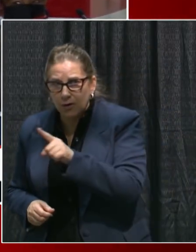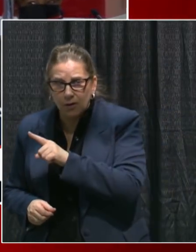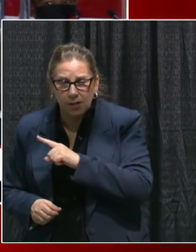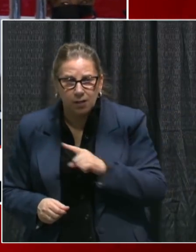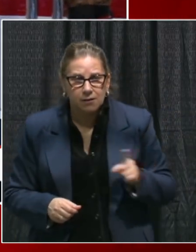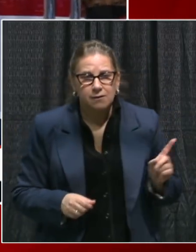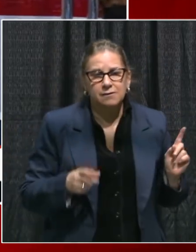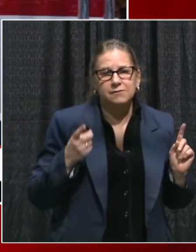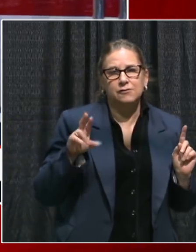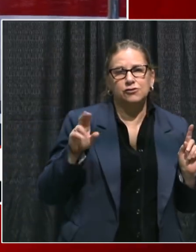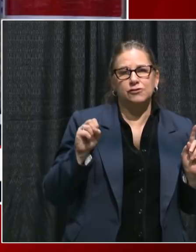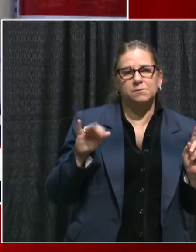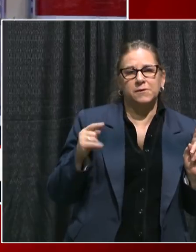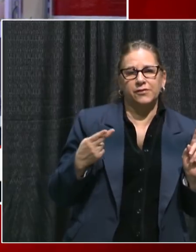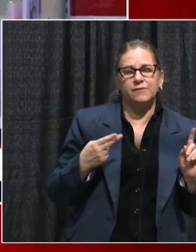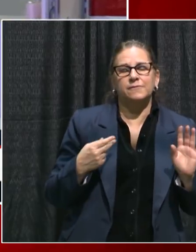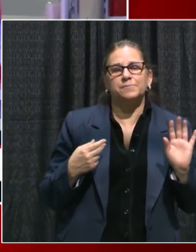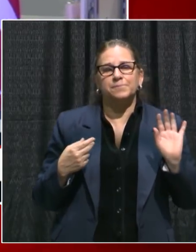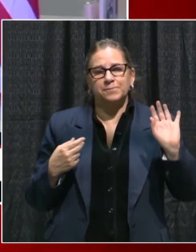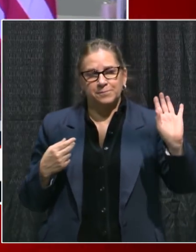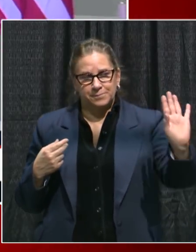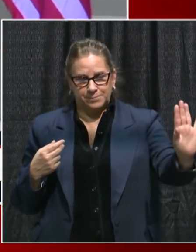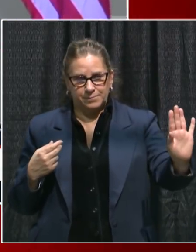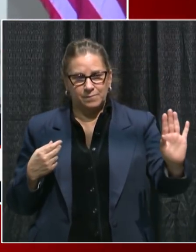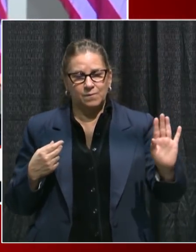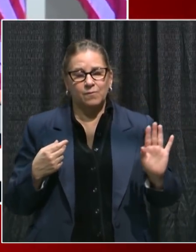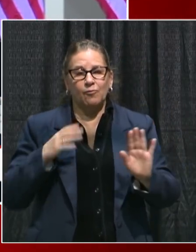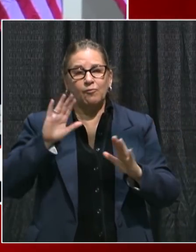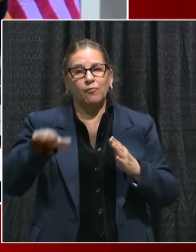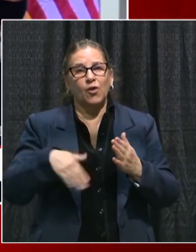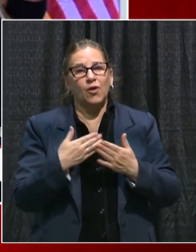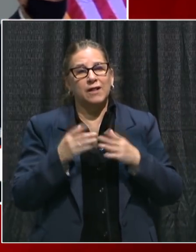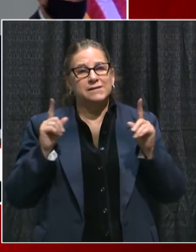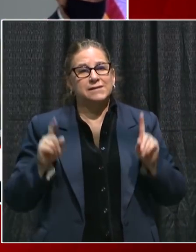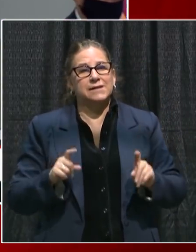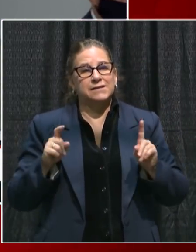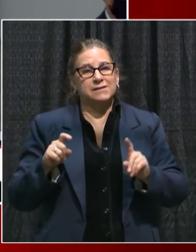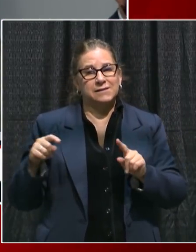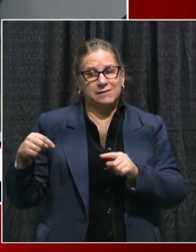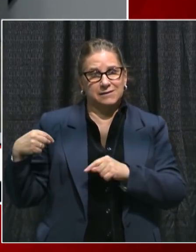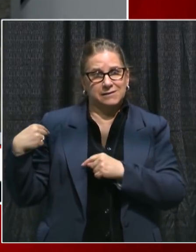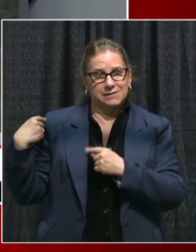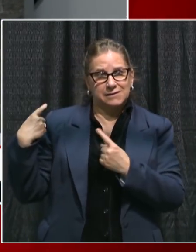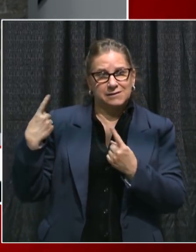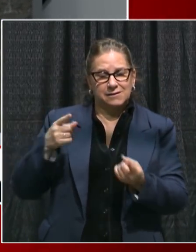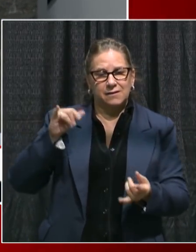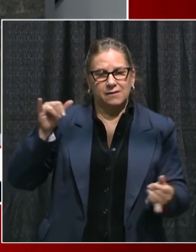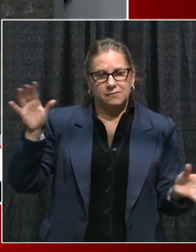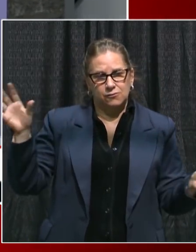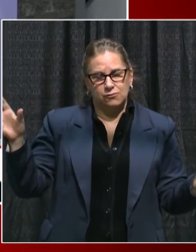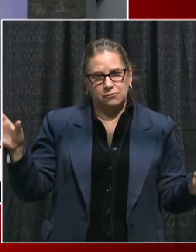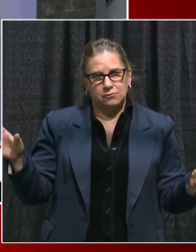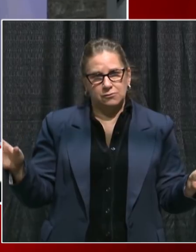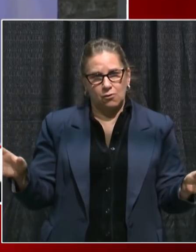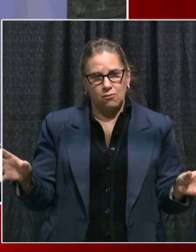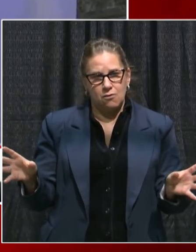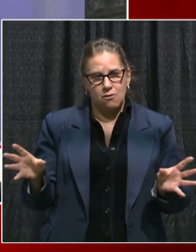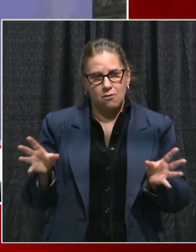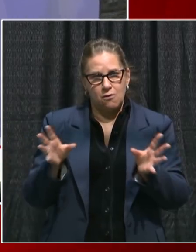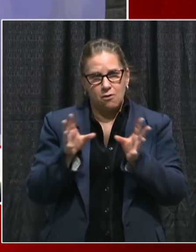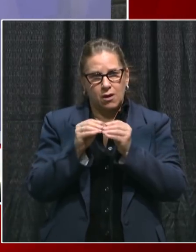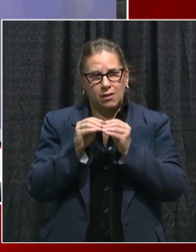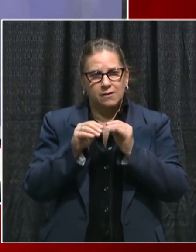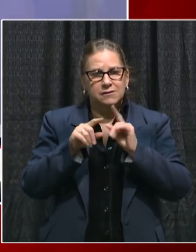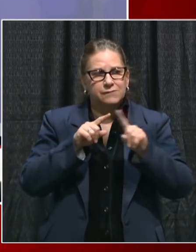Sorry. So all the testing that has been done is accumulation of different partners involved in that. That could be